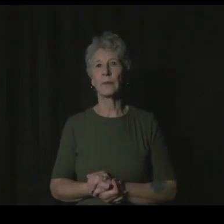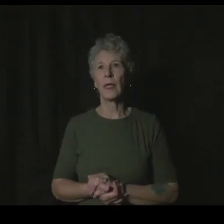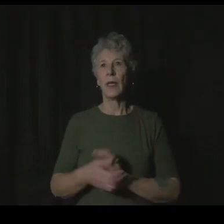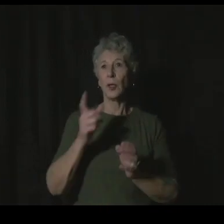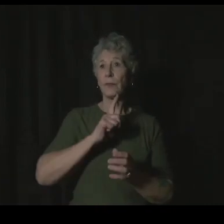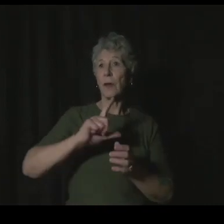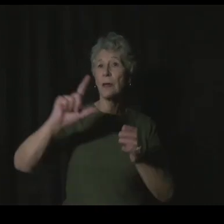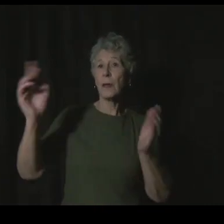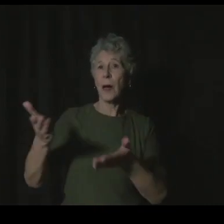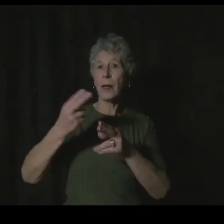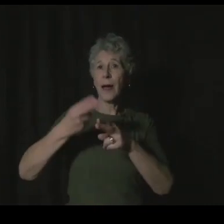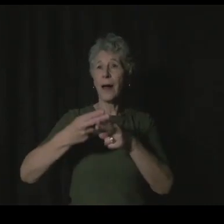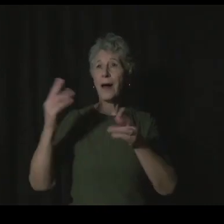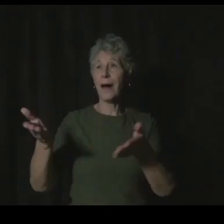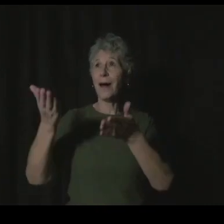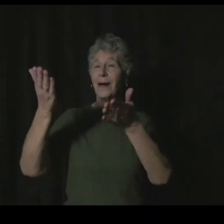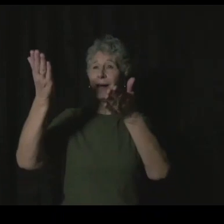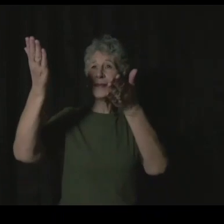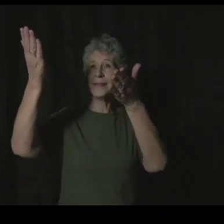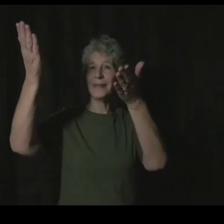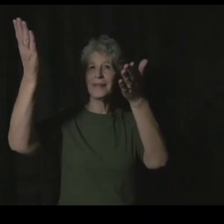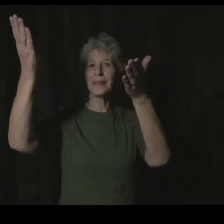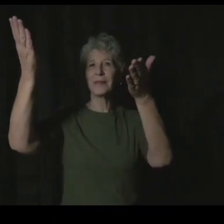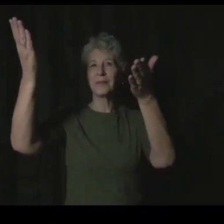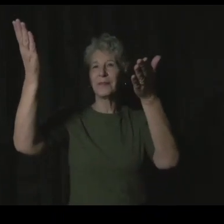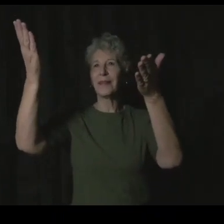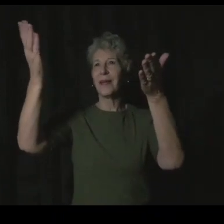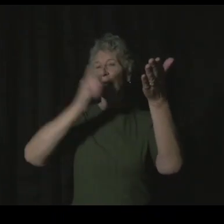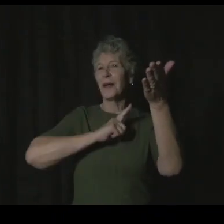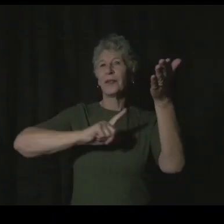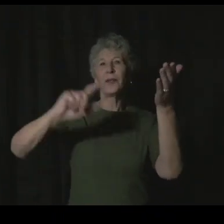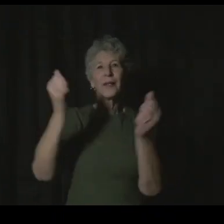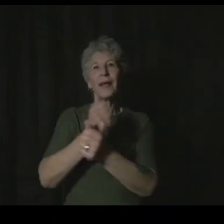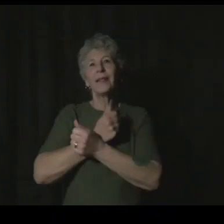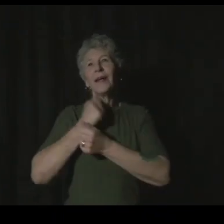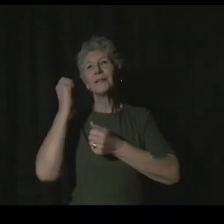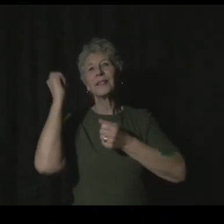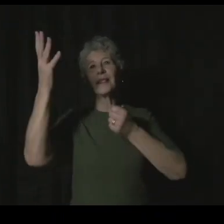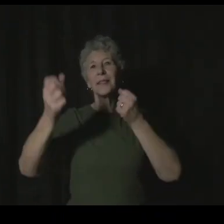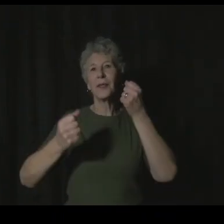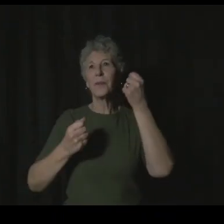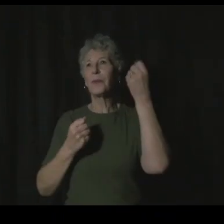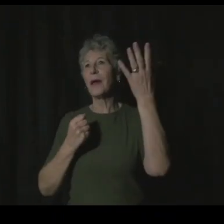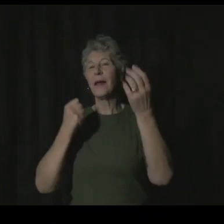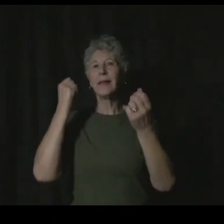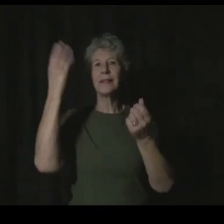Lord, I lift your name on high. Not yet. Lord, I love to sing